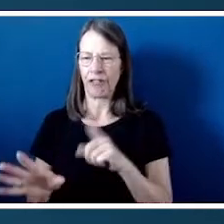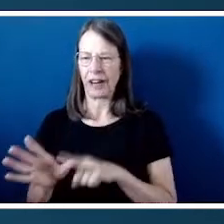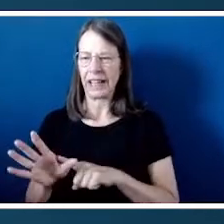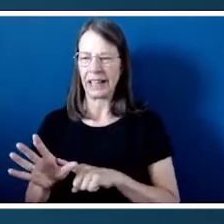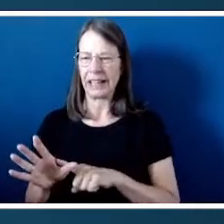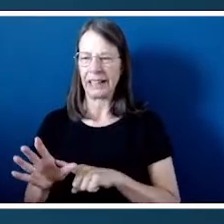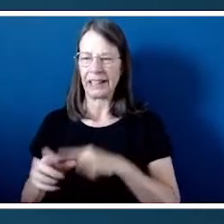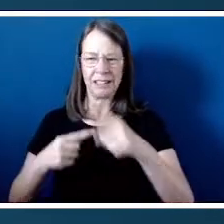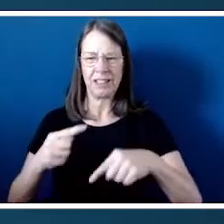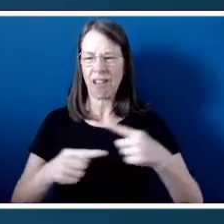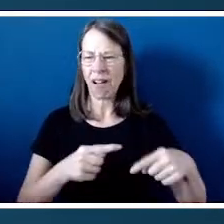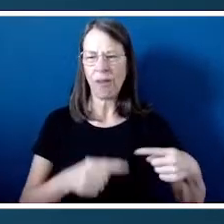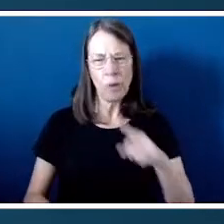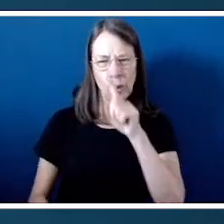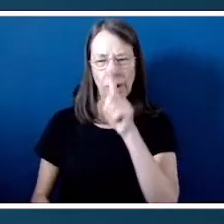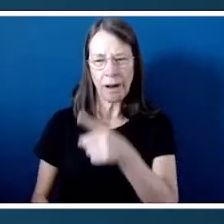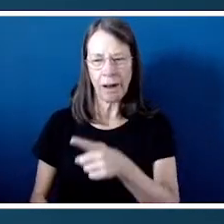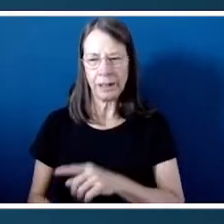financing plan.